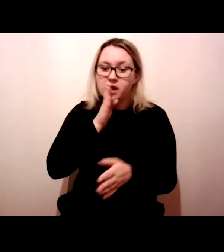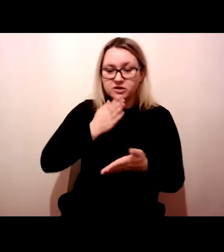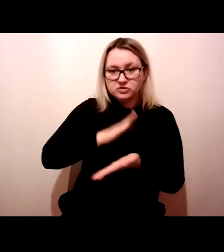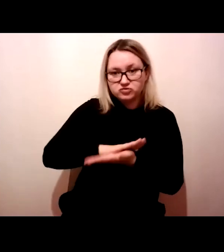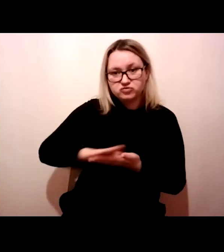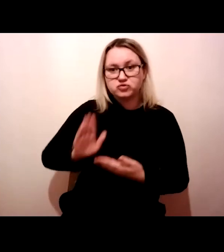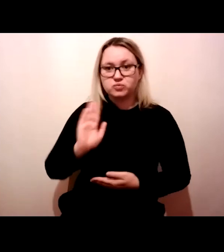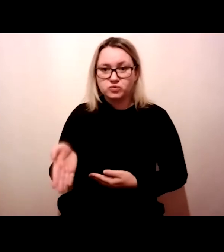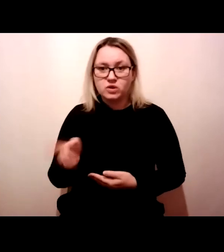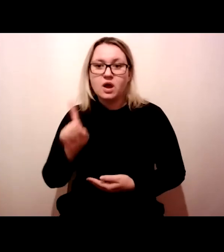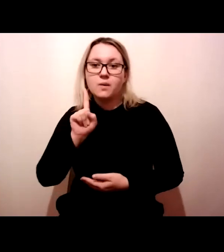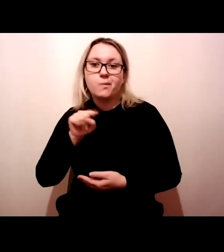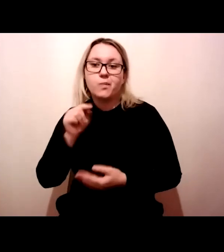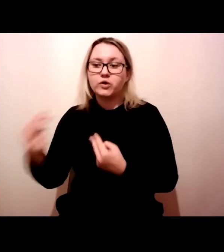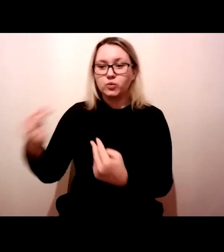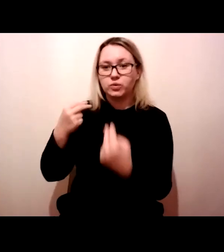one